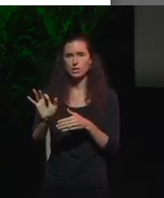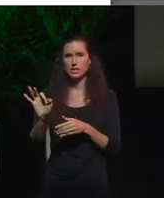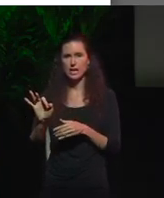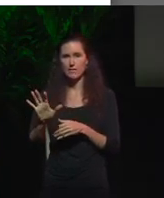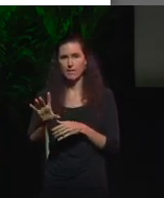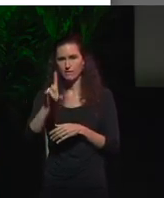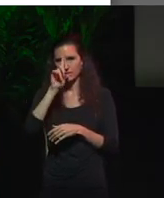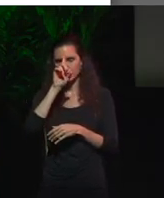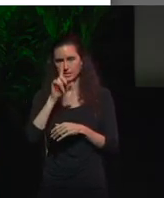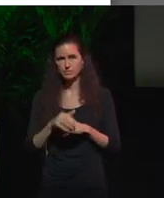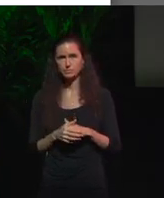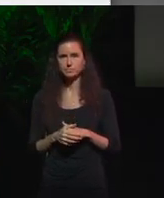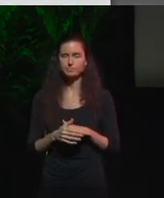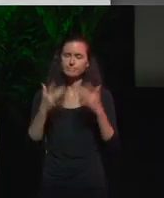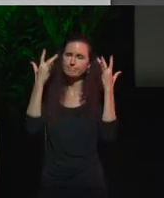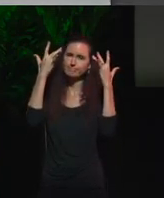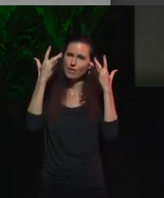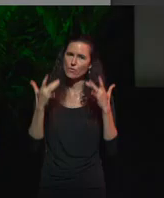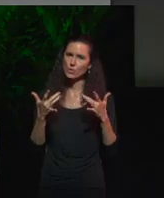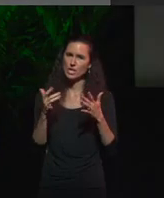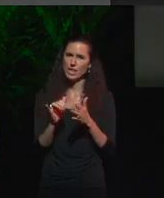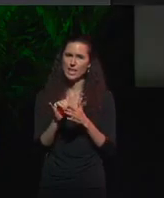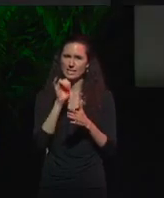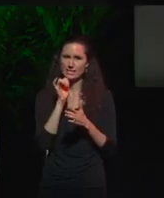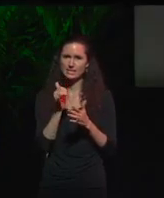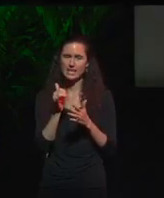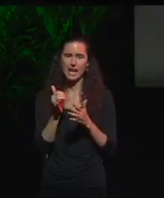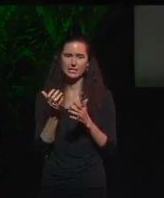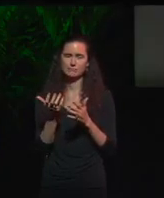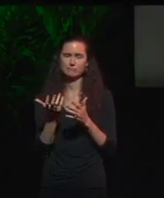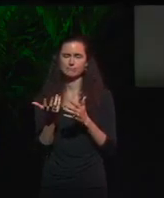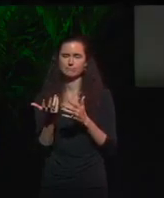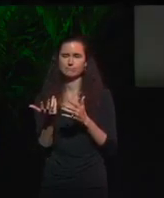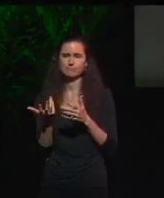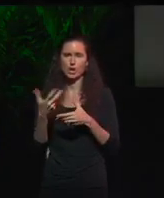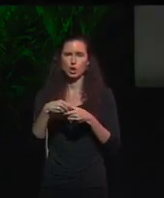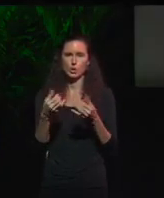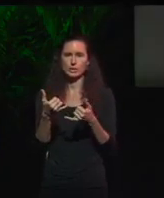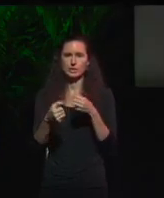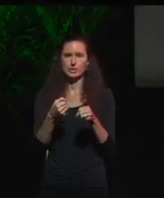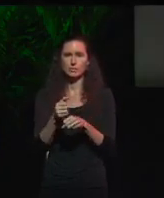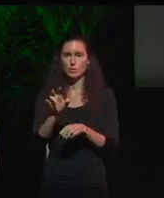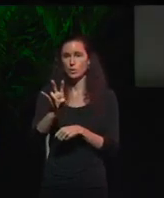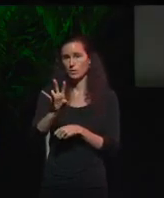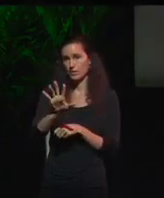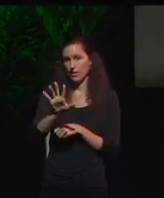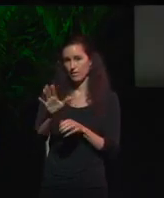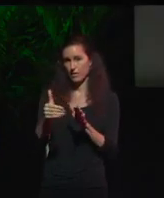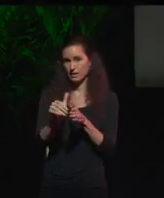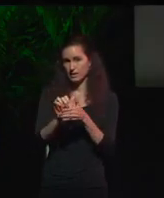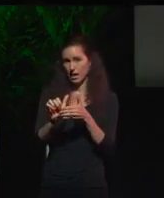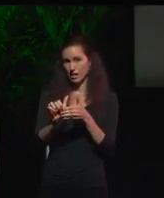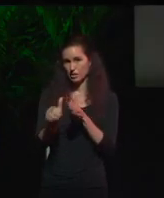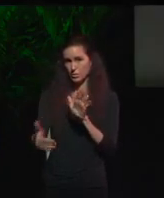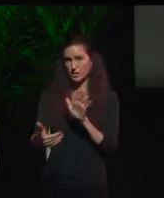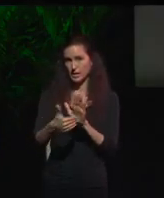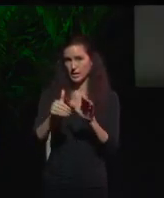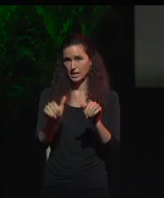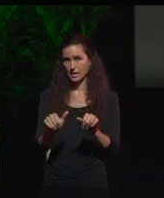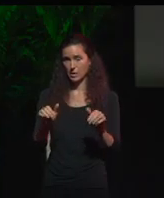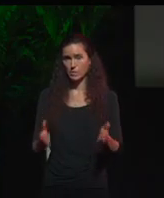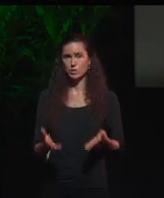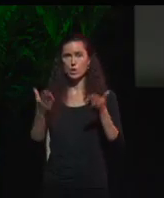$33,125.95. Now, unfortunately, that doesn't roll into this next year, but we do have $75,000, once again, to offer